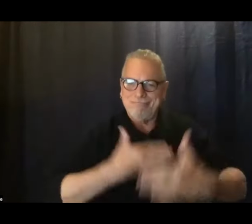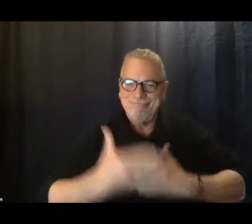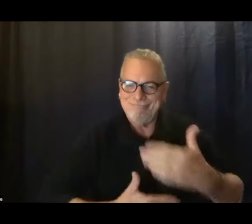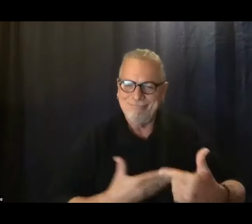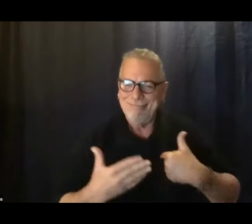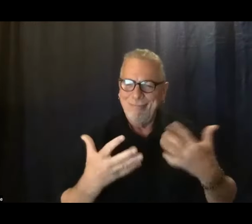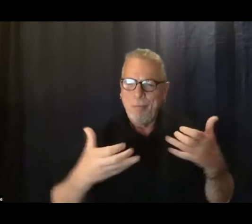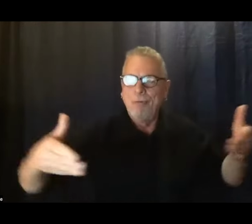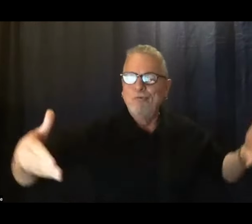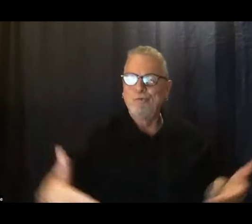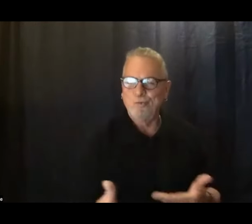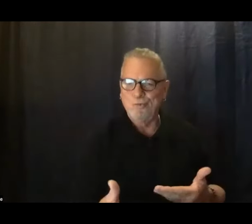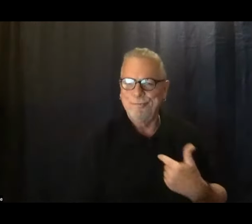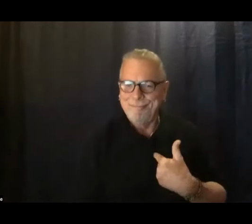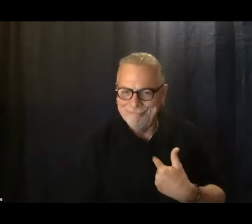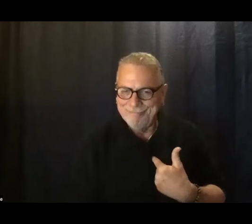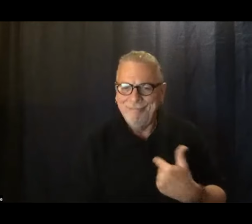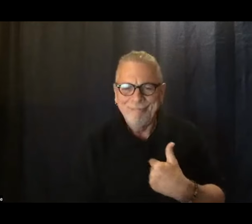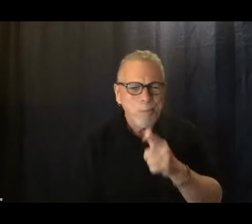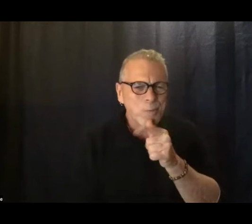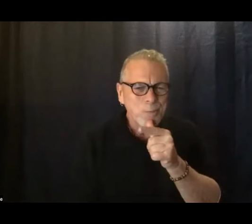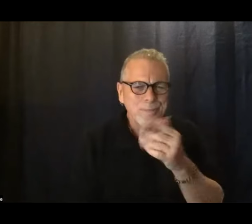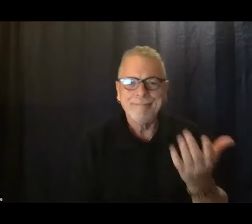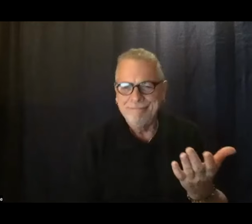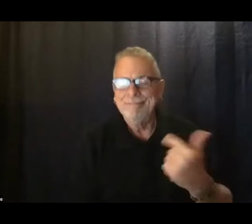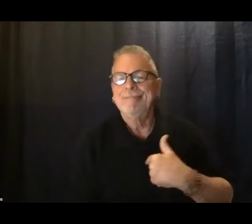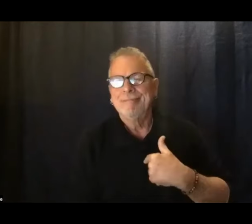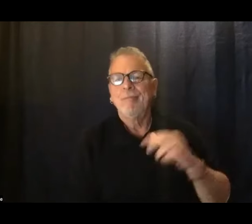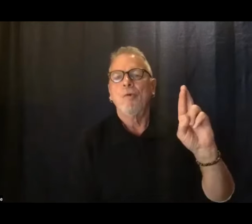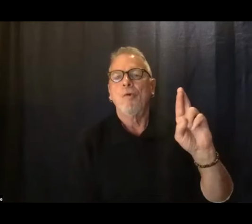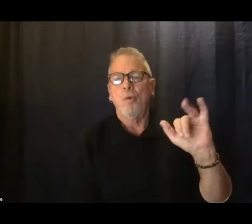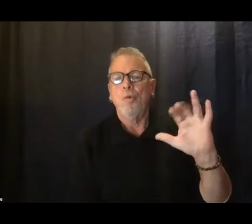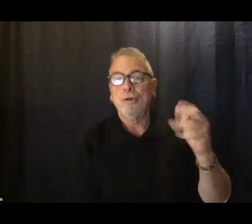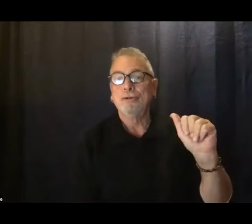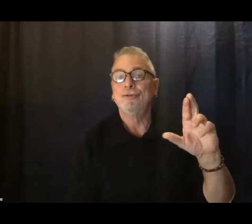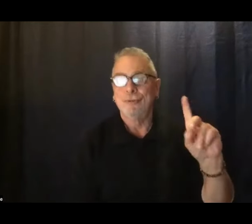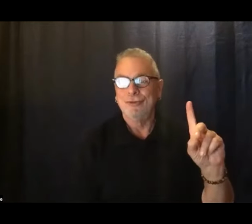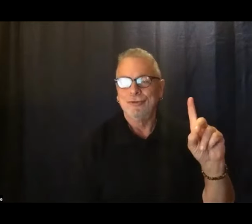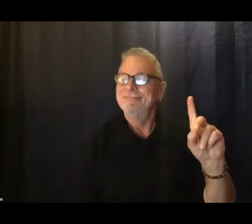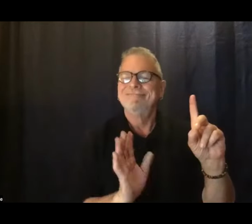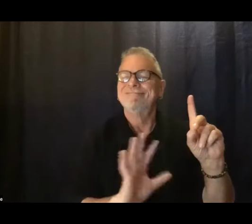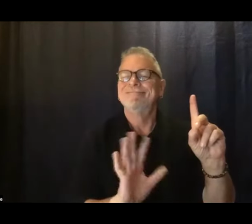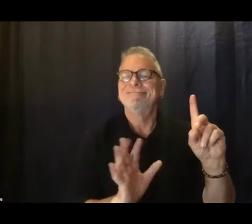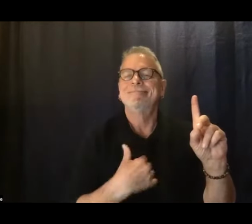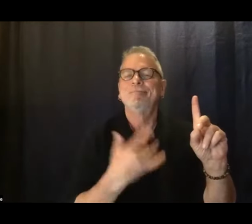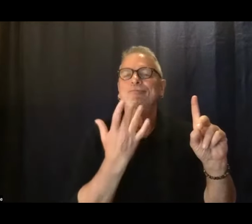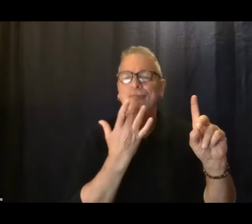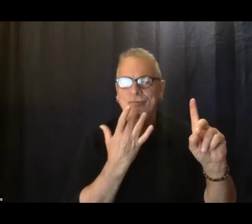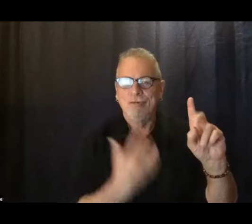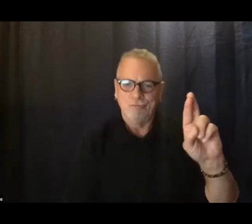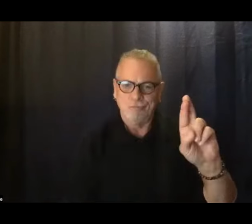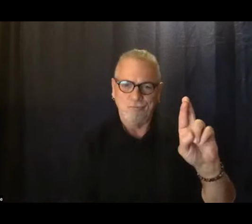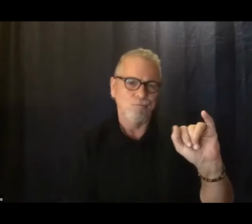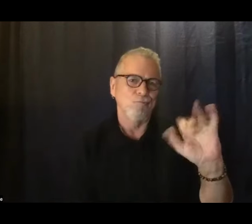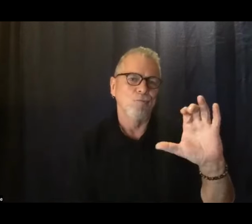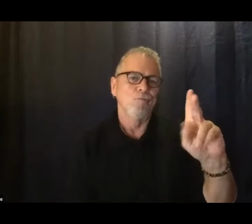topic. Before I go into it, I do want to introduce myself a little bit of who I am. So my name is